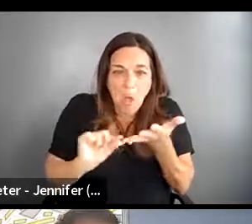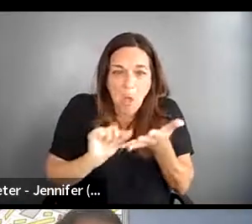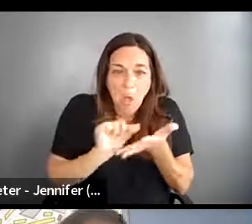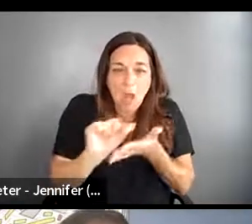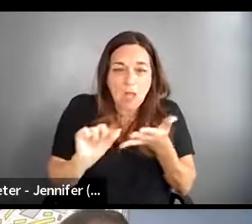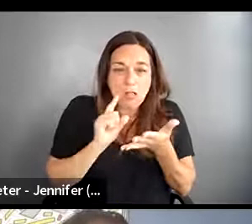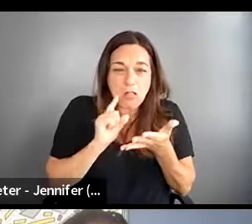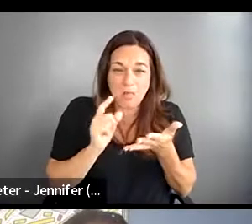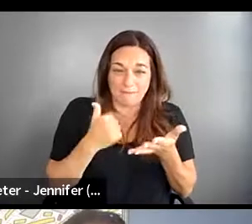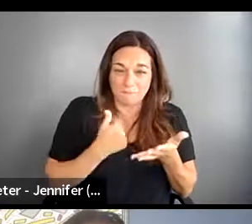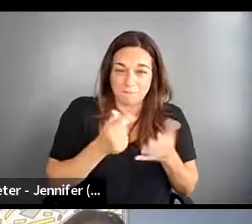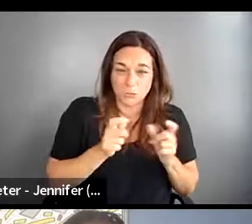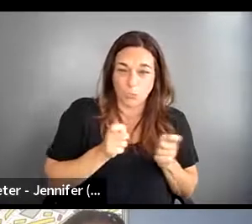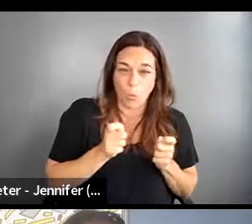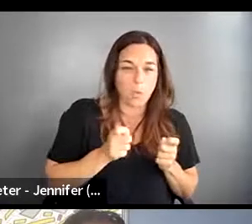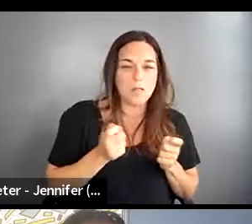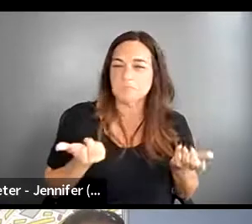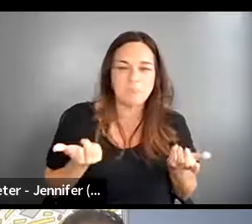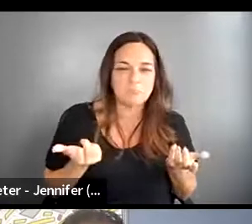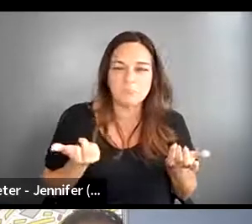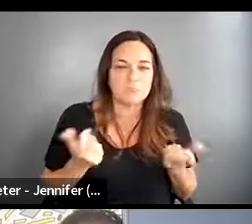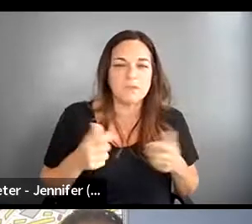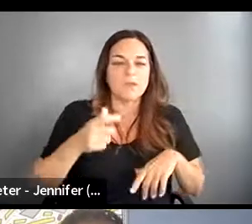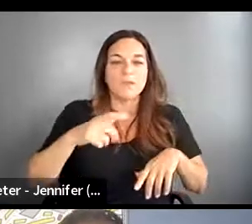control over. And what does it mean for us to